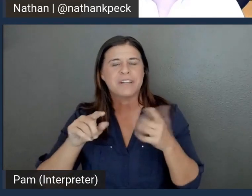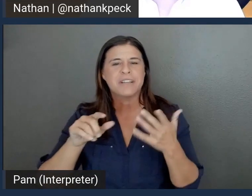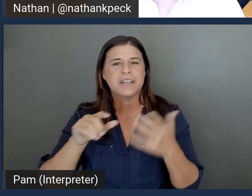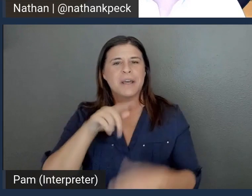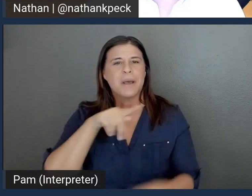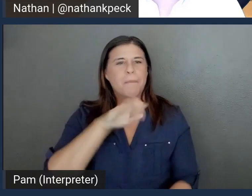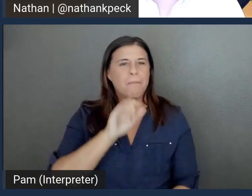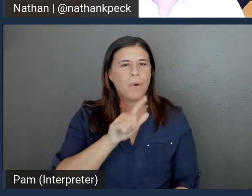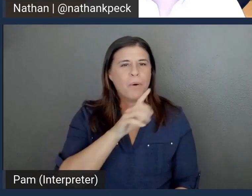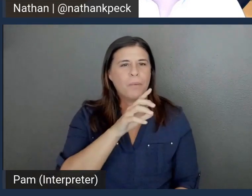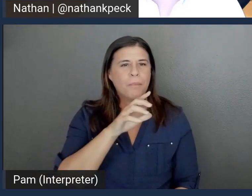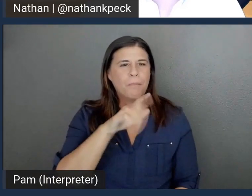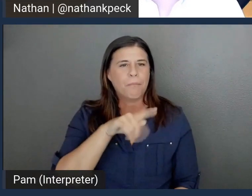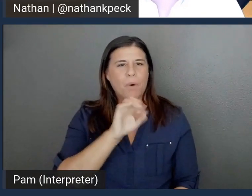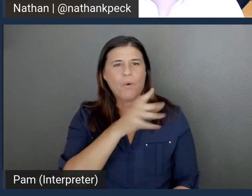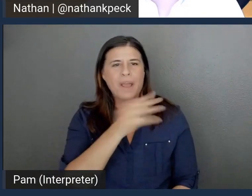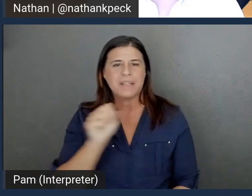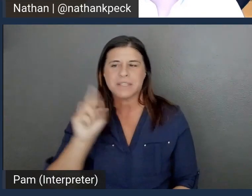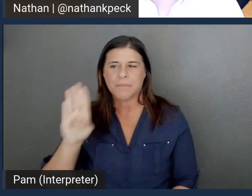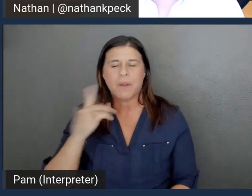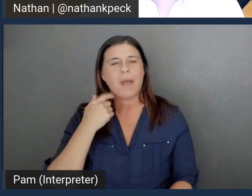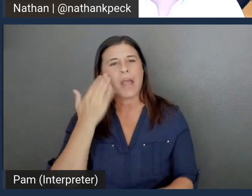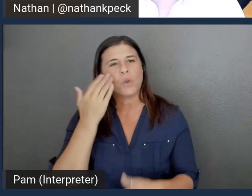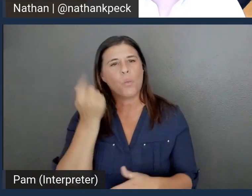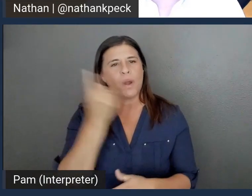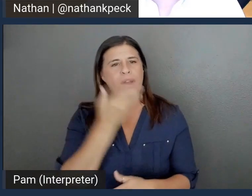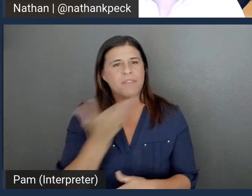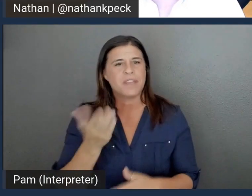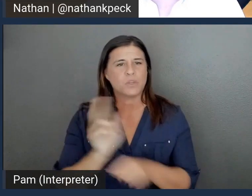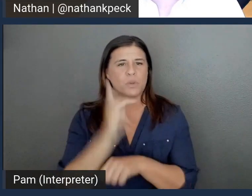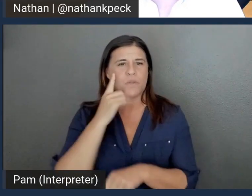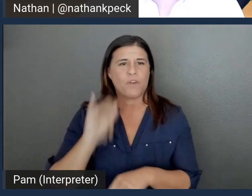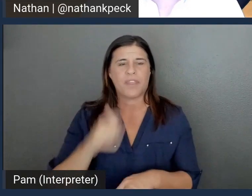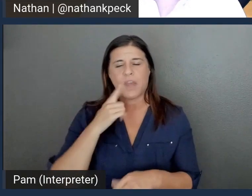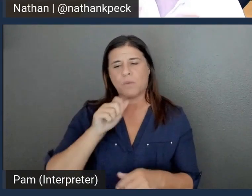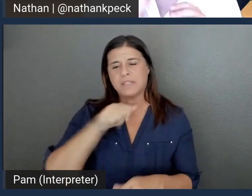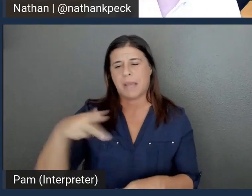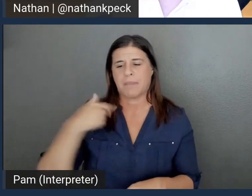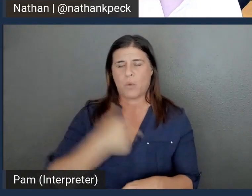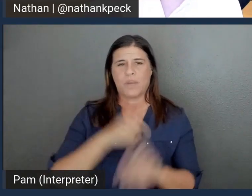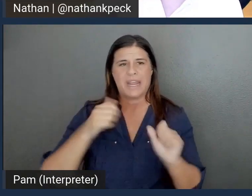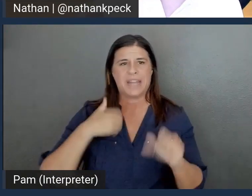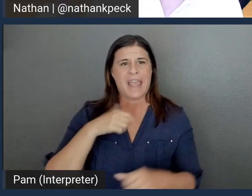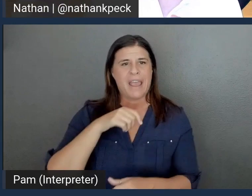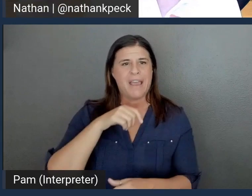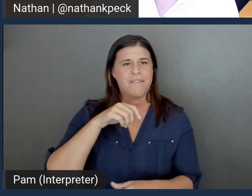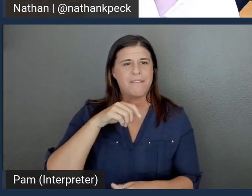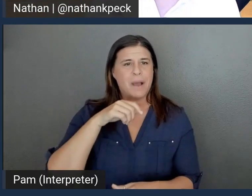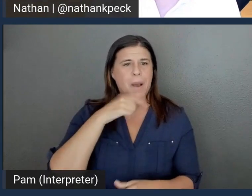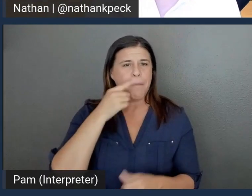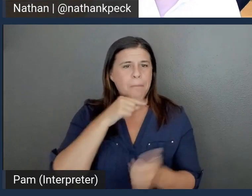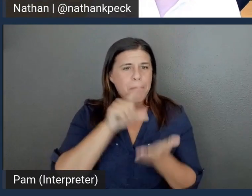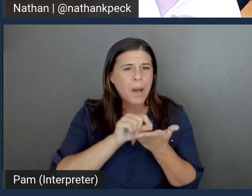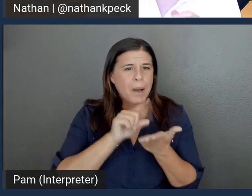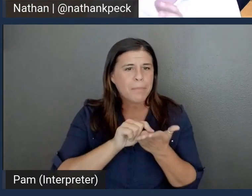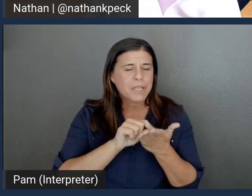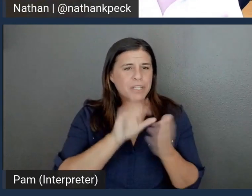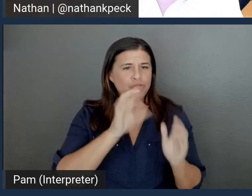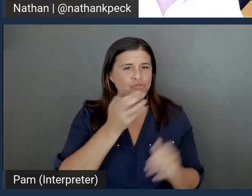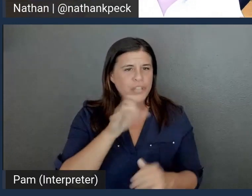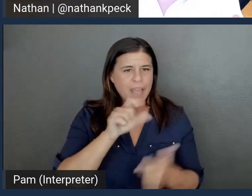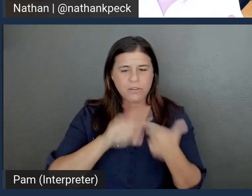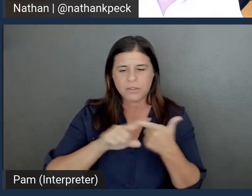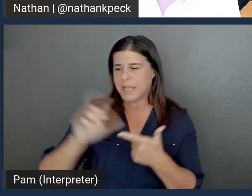one of the main use cases I've used Redis for was applications where we needed to have published channels and then subscriptions. And so we had a